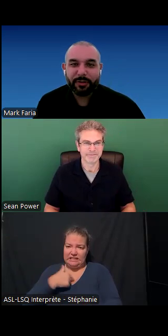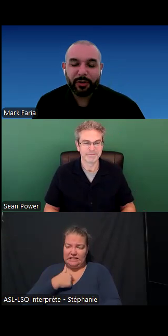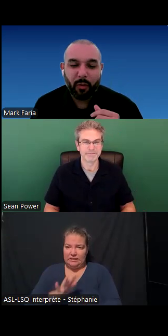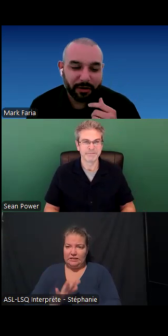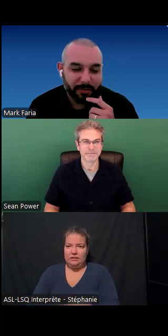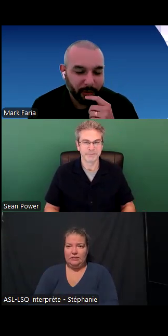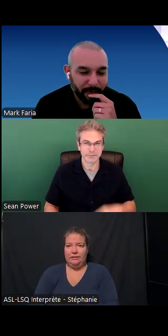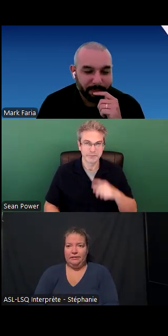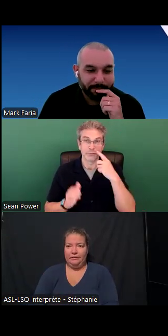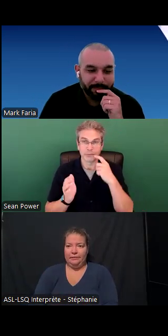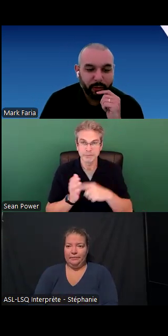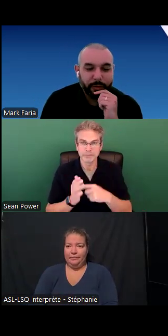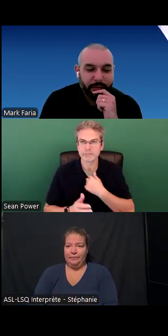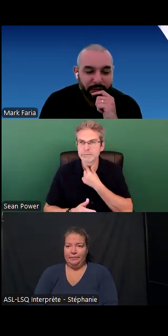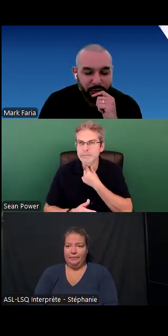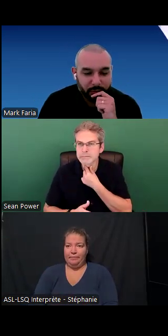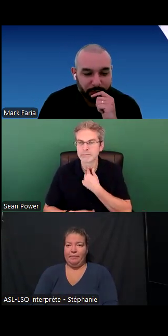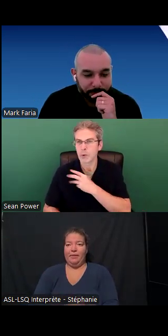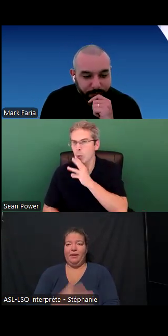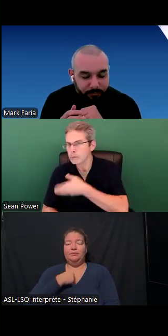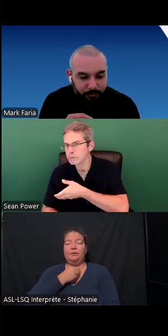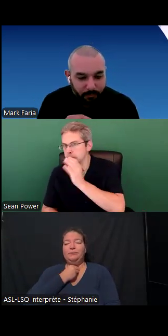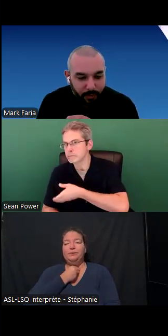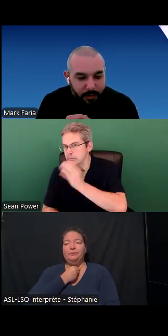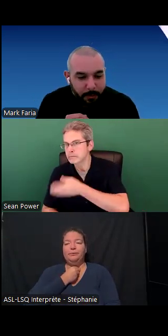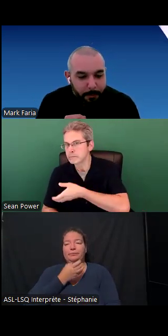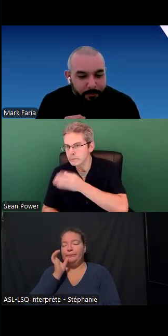you'll see me drink water more frequently than usual.